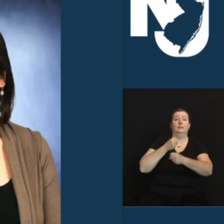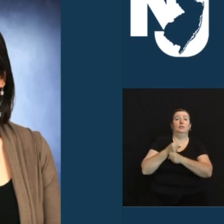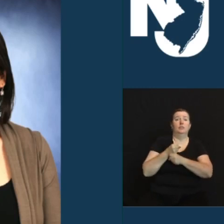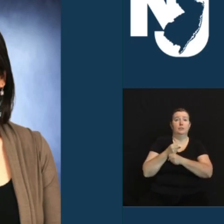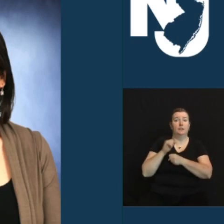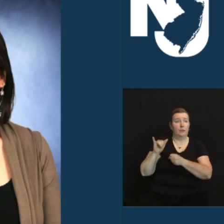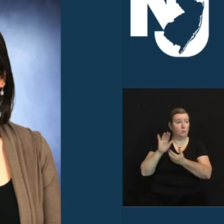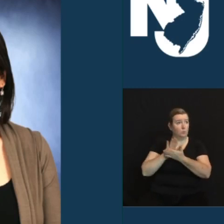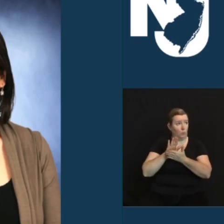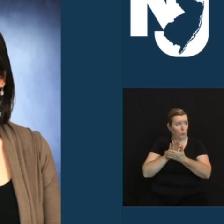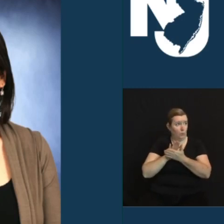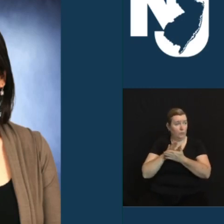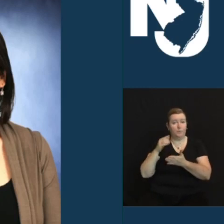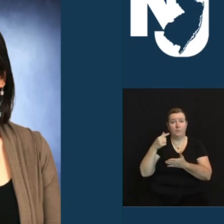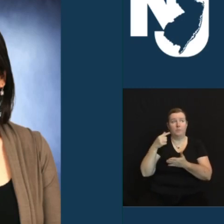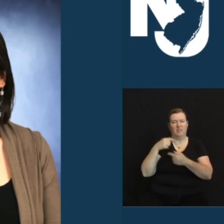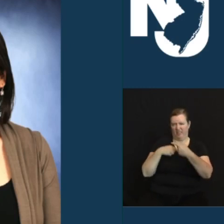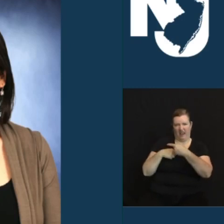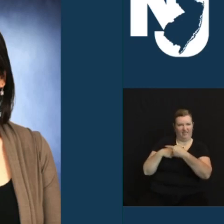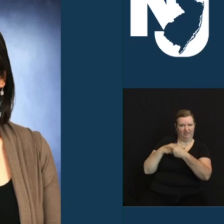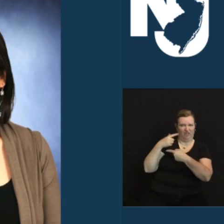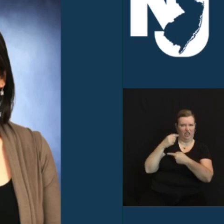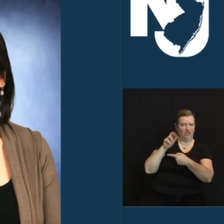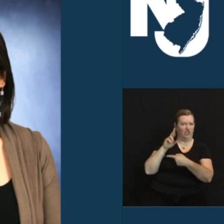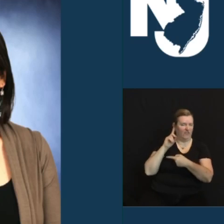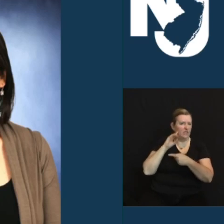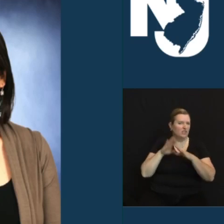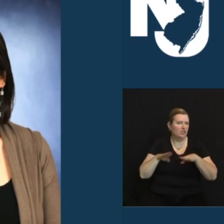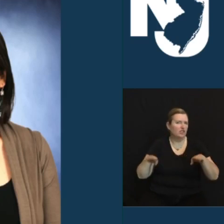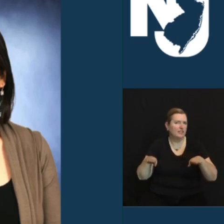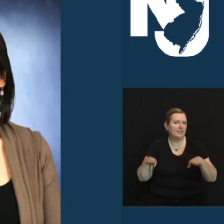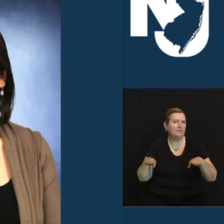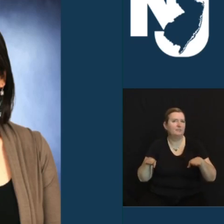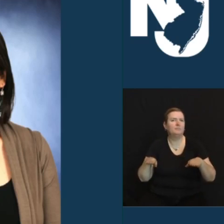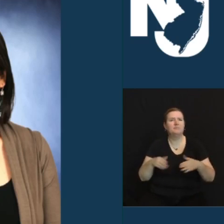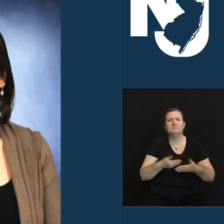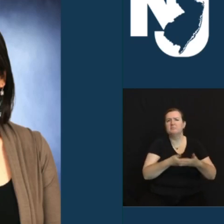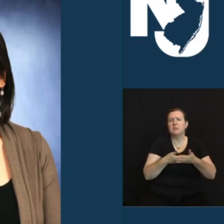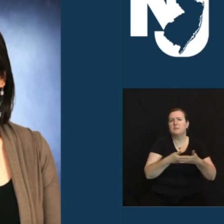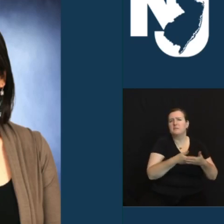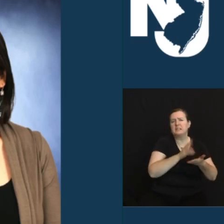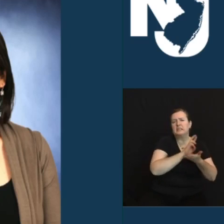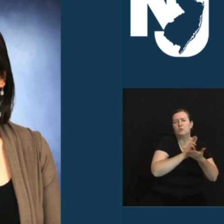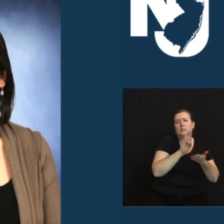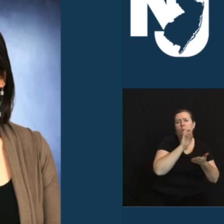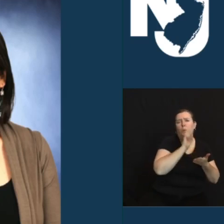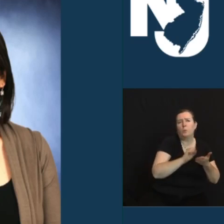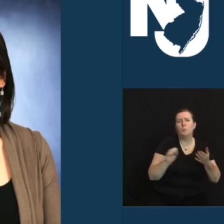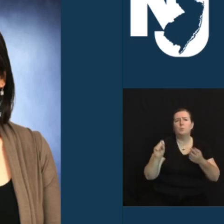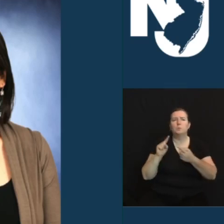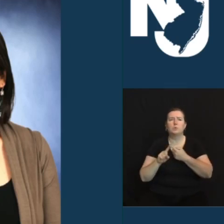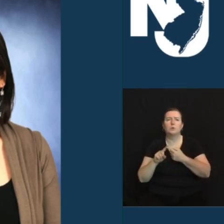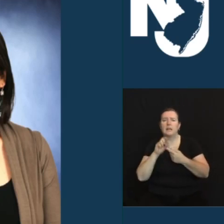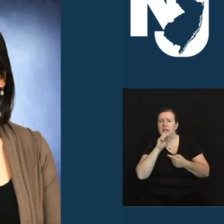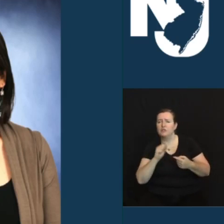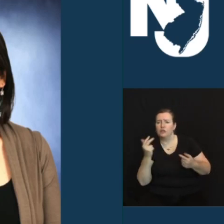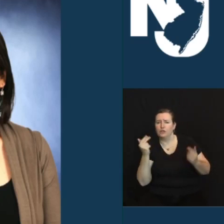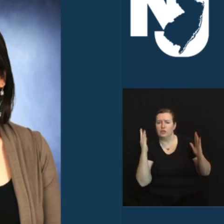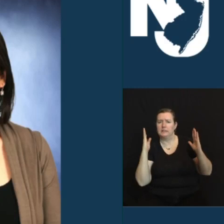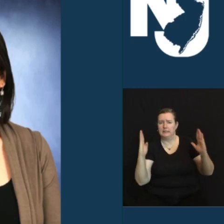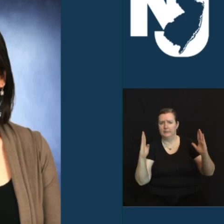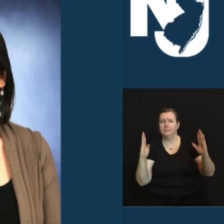Road has provided children from 6 weeks to 13 years in age from throughout Mercer, Monmouth,